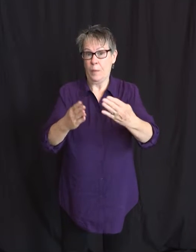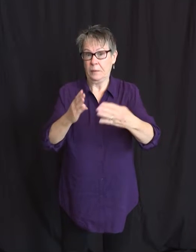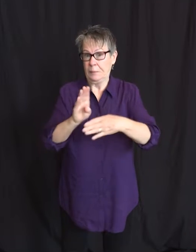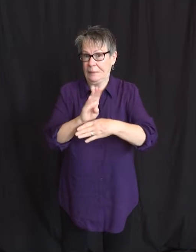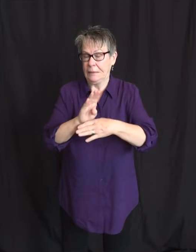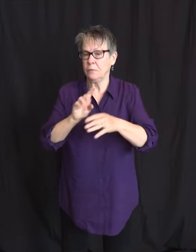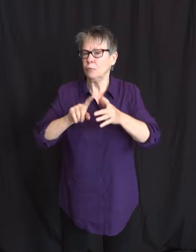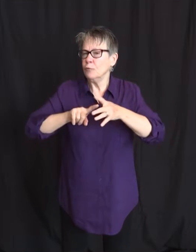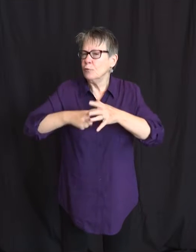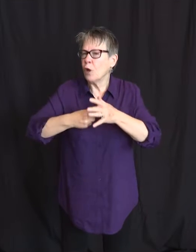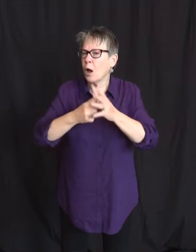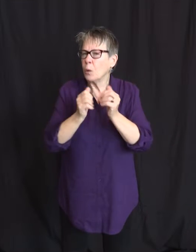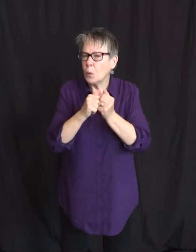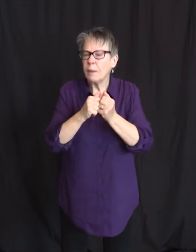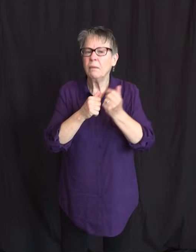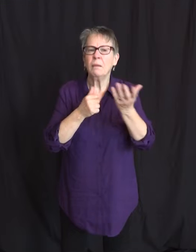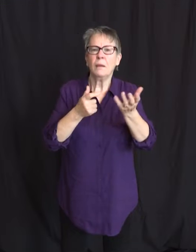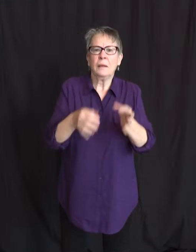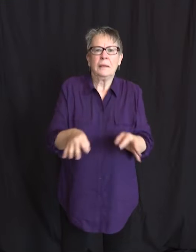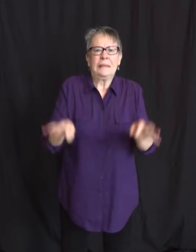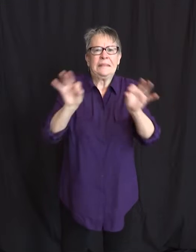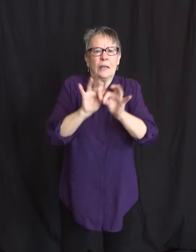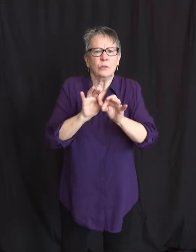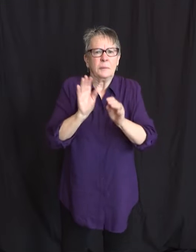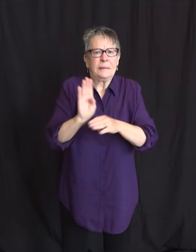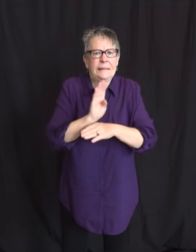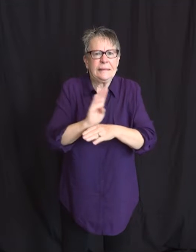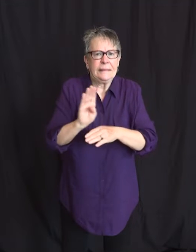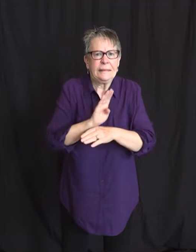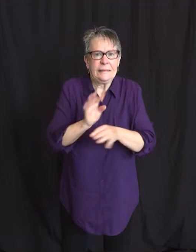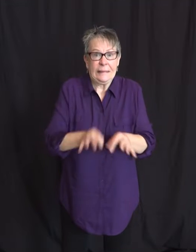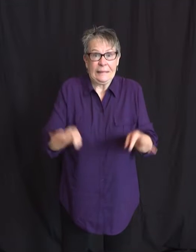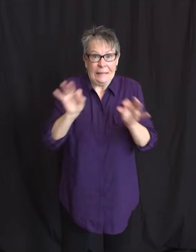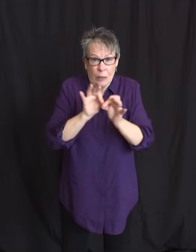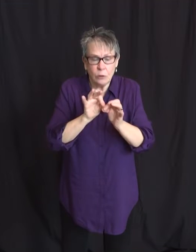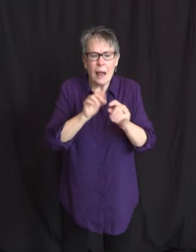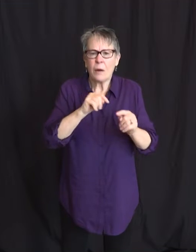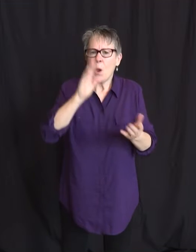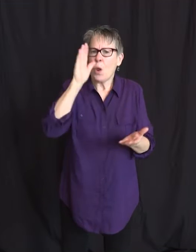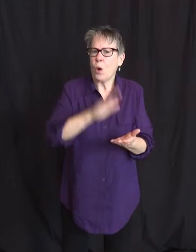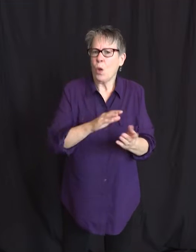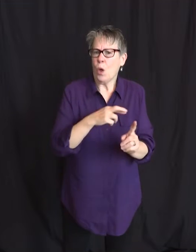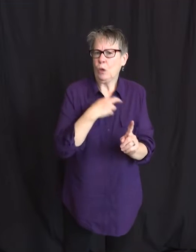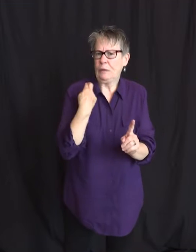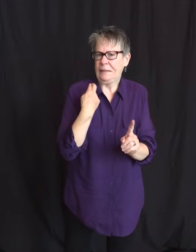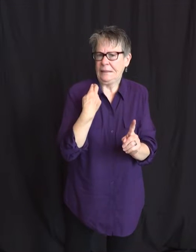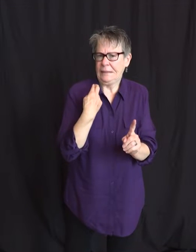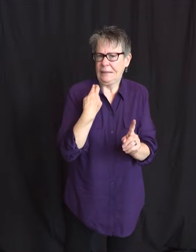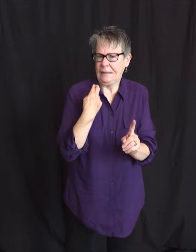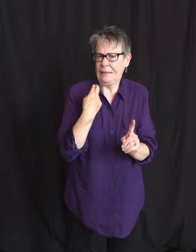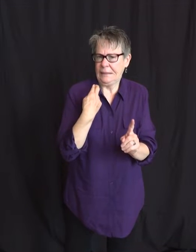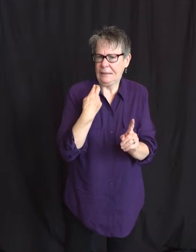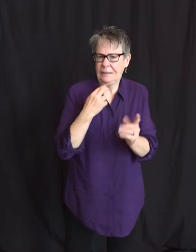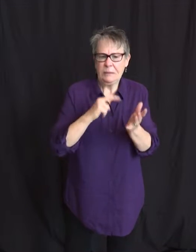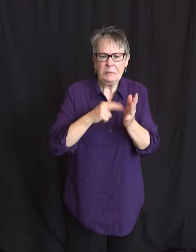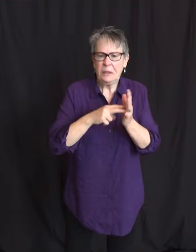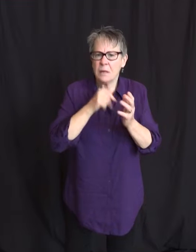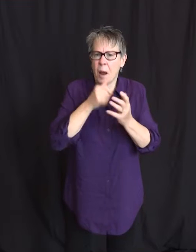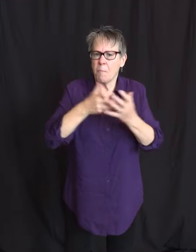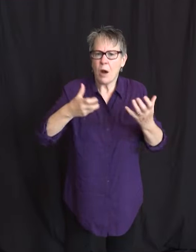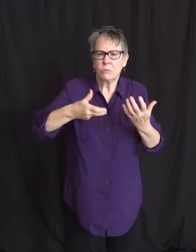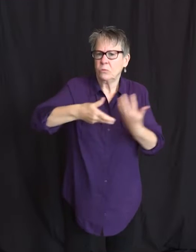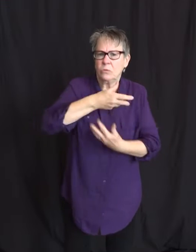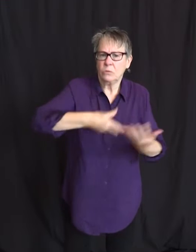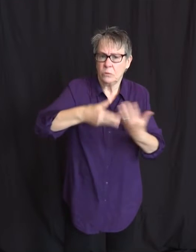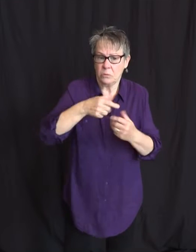suspect, Mahan, we're going to want to call that chart back up, this graph up later on when we engage in some of the questions. Then we